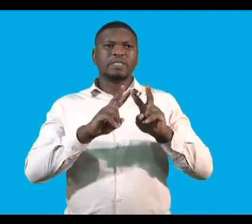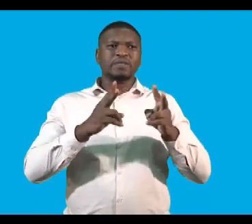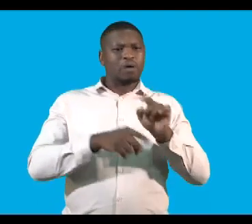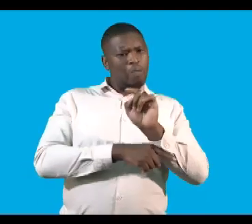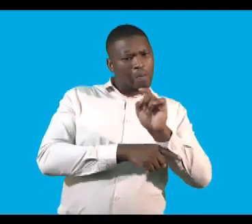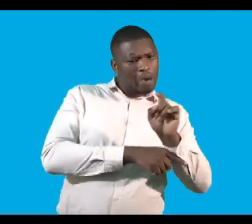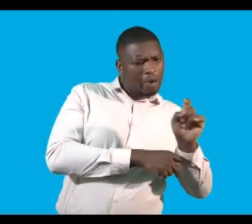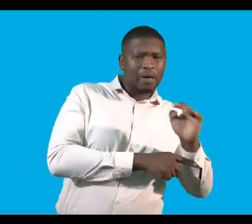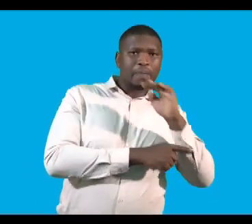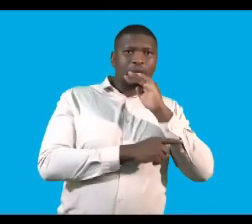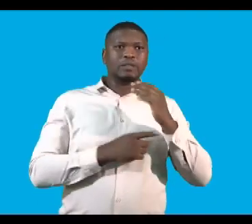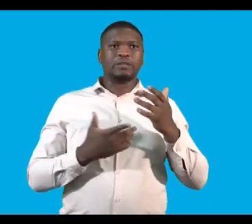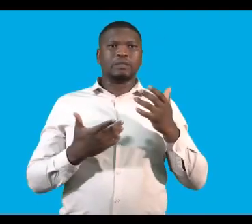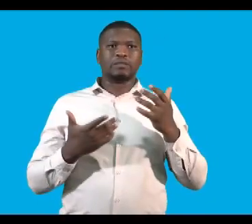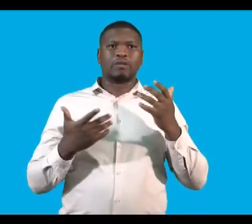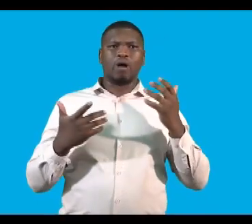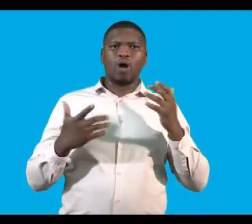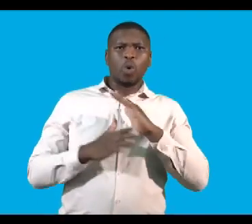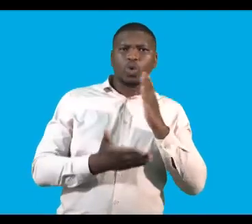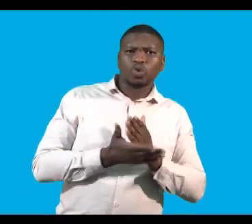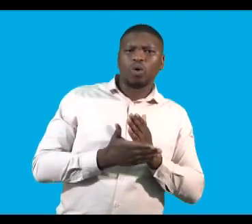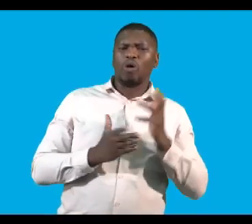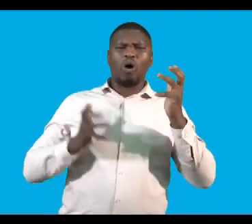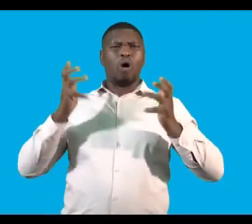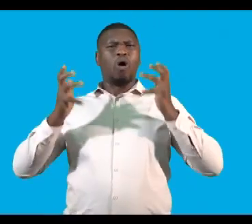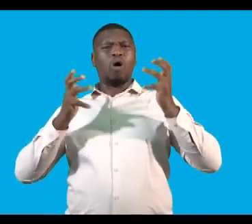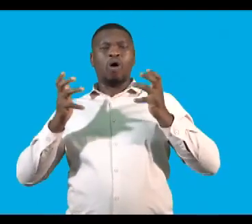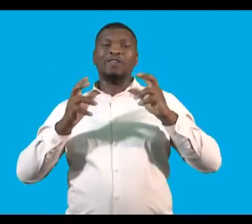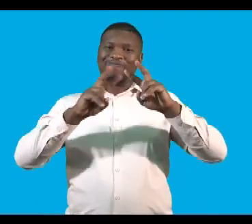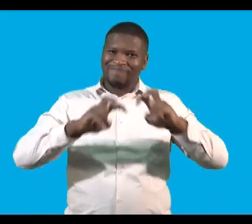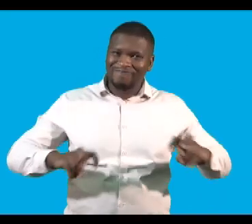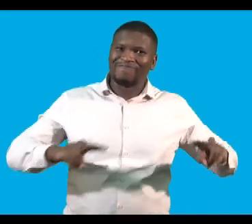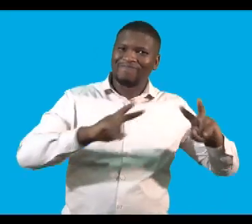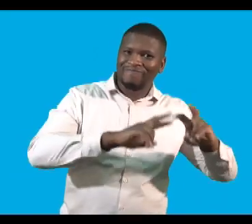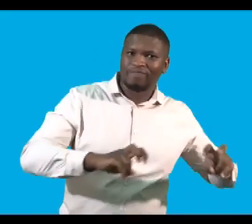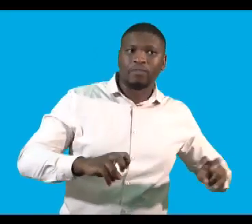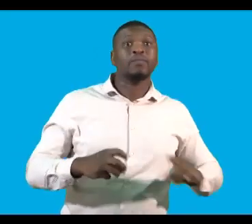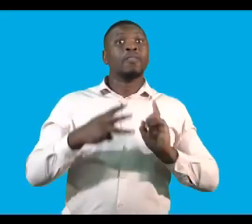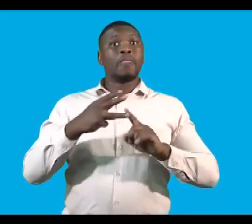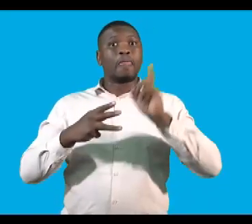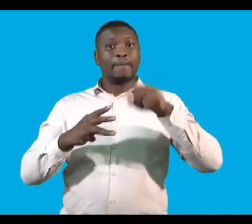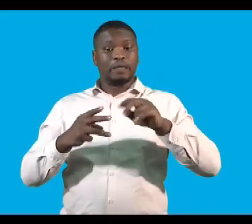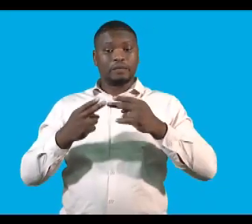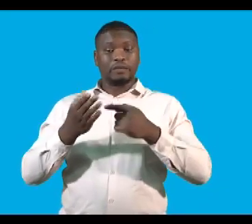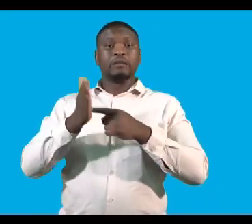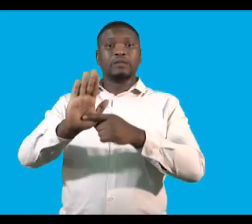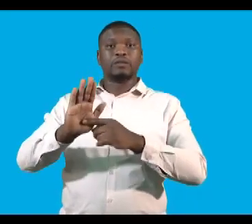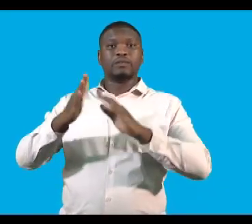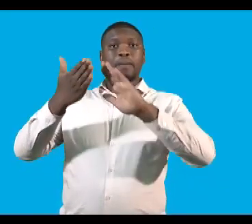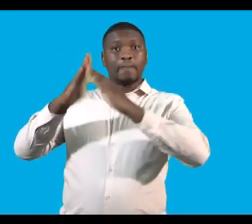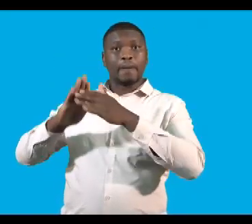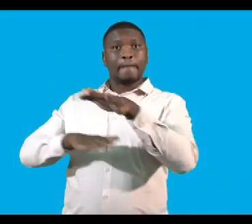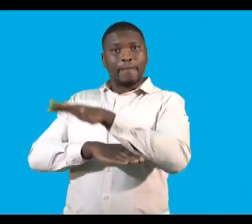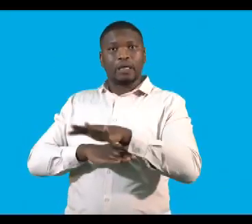confusion. And then look at the setting. Where and when does this take place? Is it in a city or a school or a fantasy